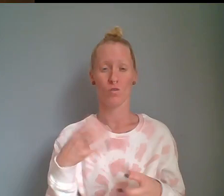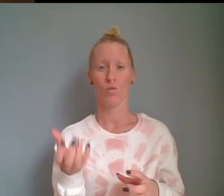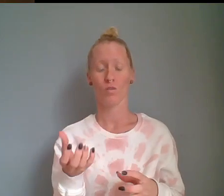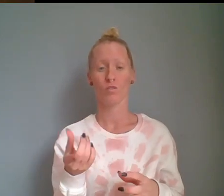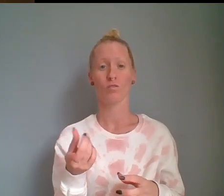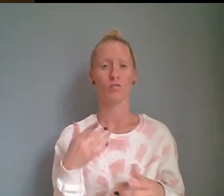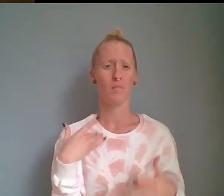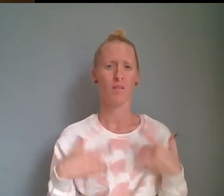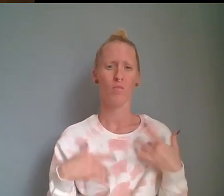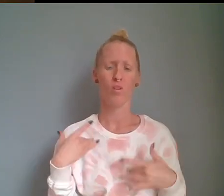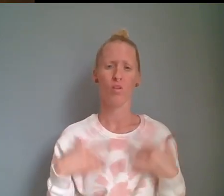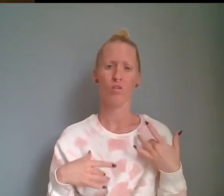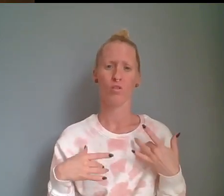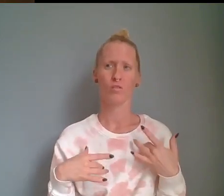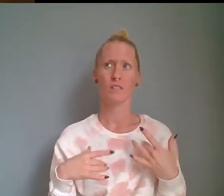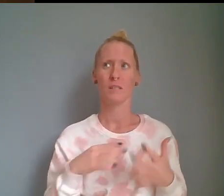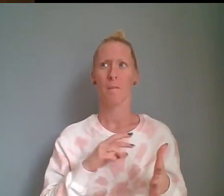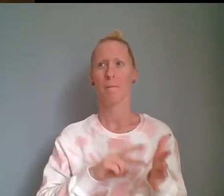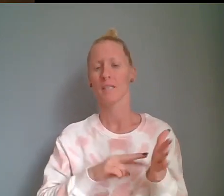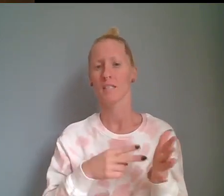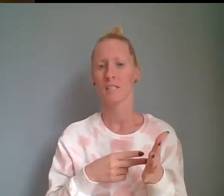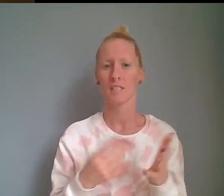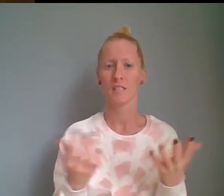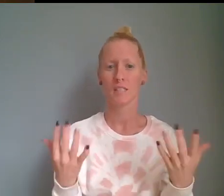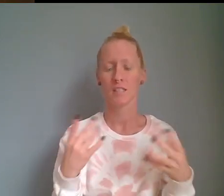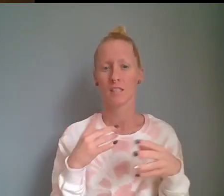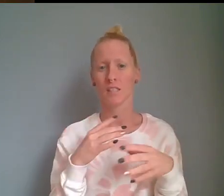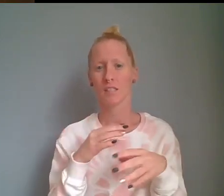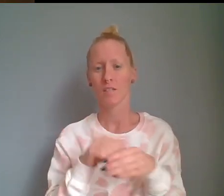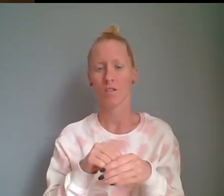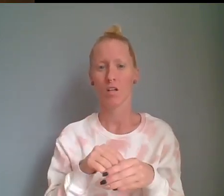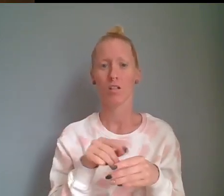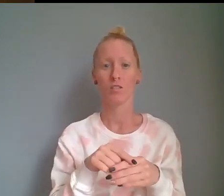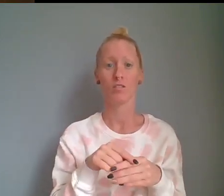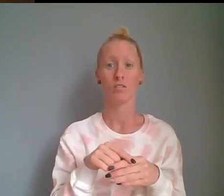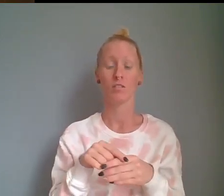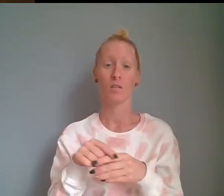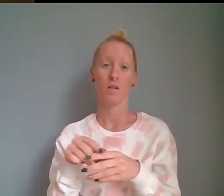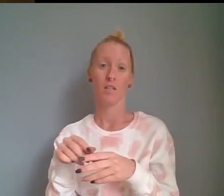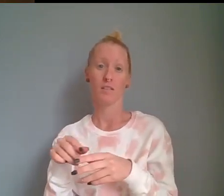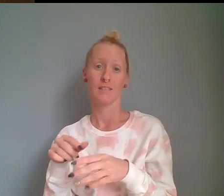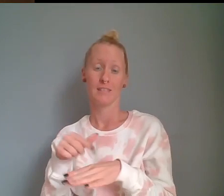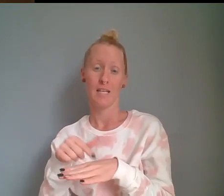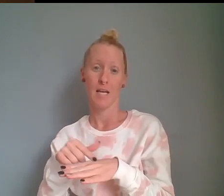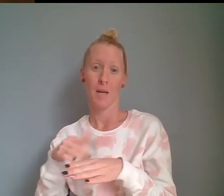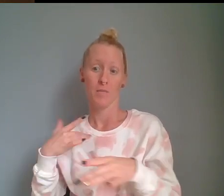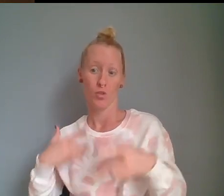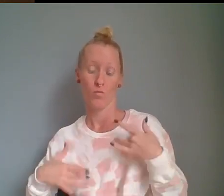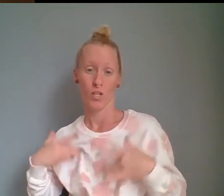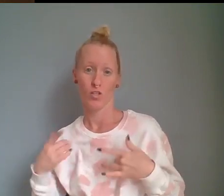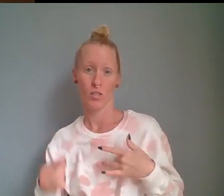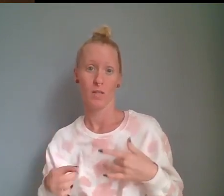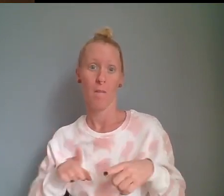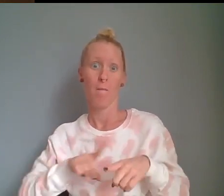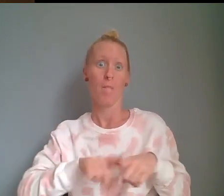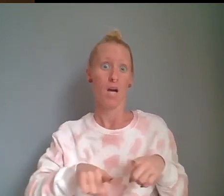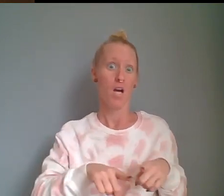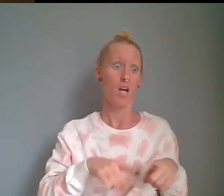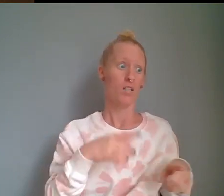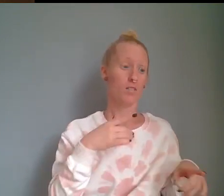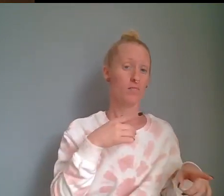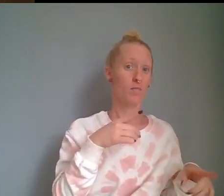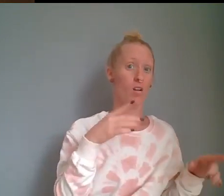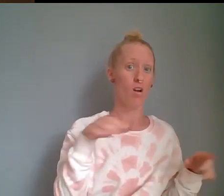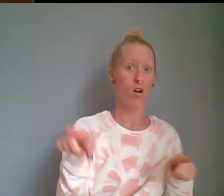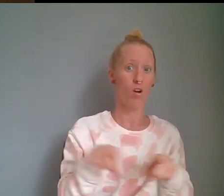bipolar disorder involves symptoms or periods of depression, but then also distinct periods of the